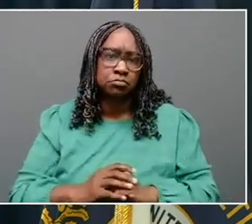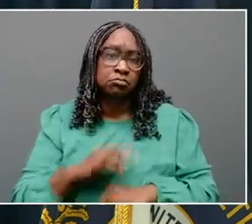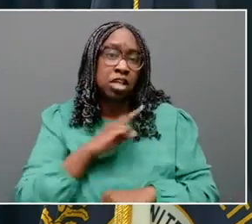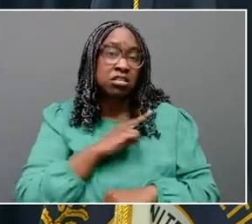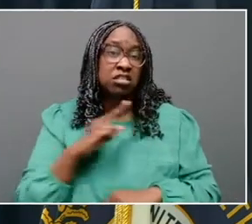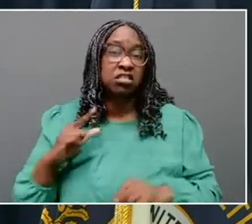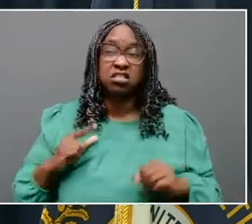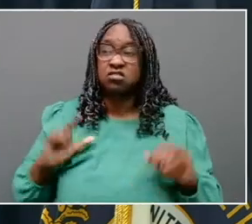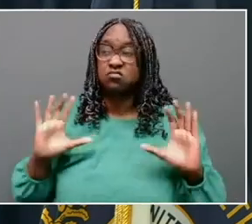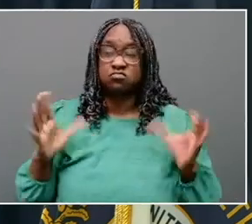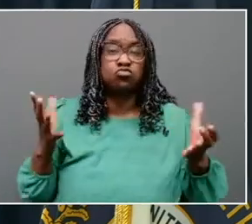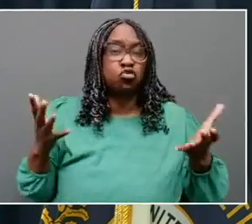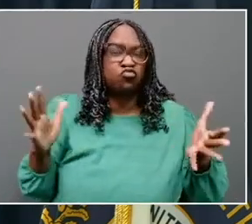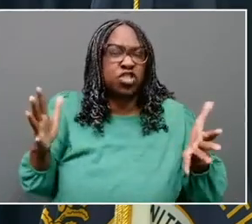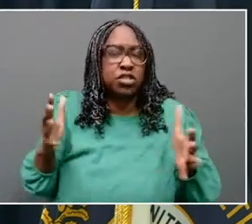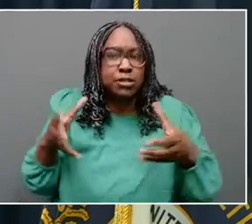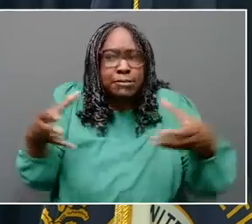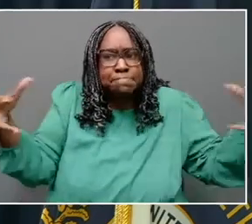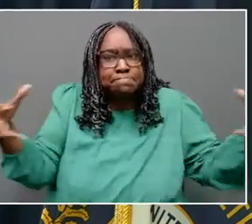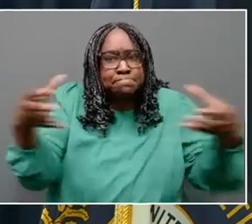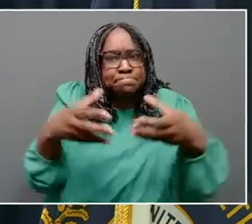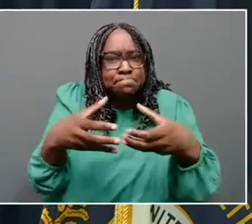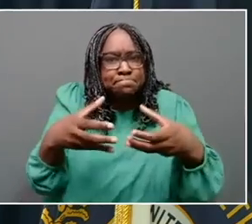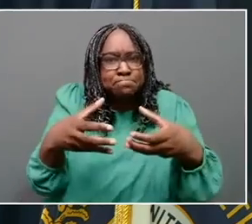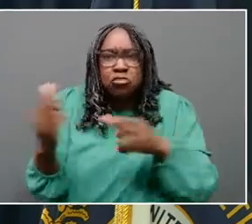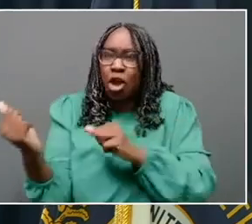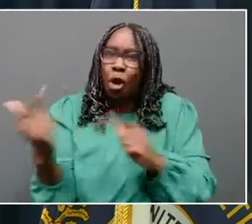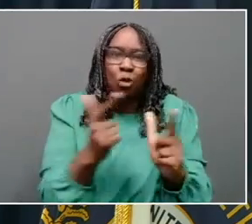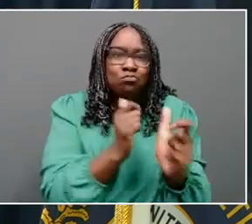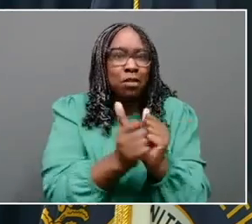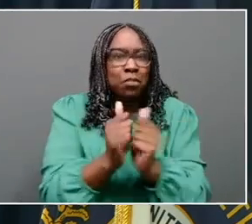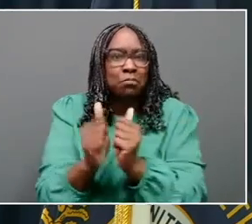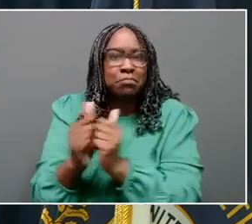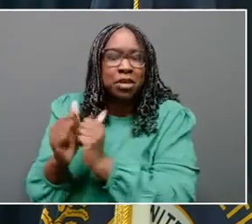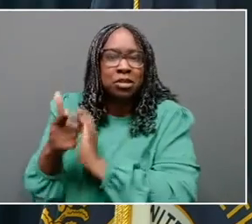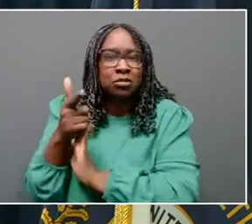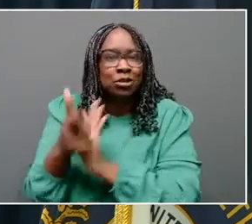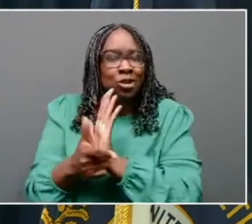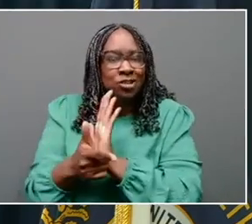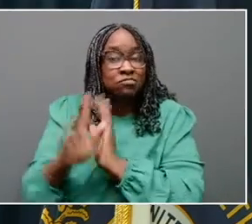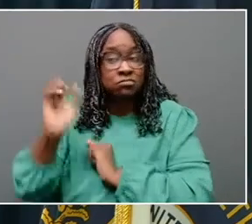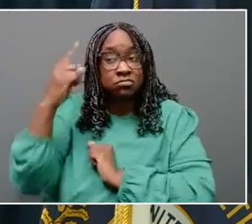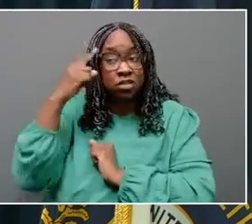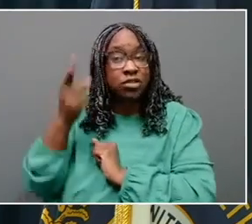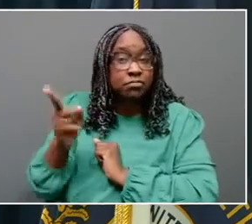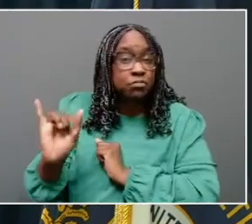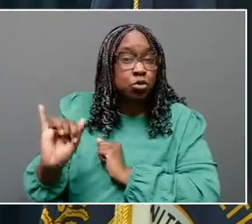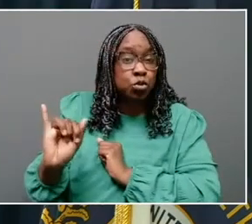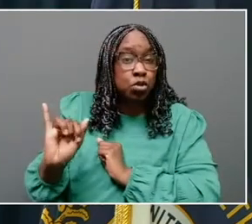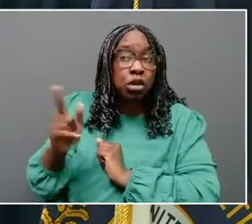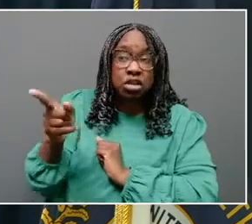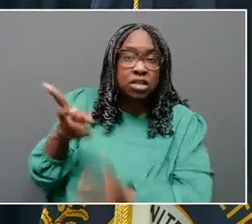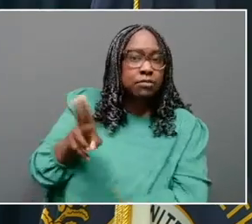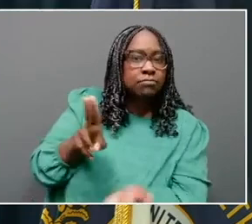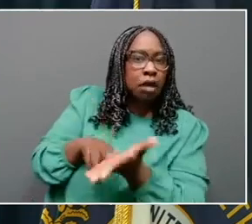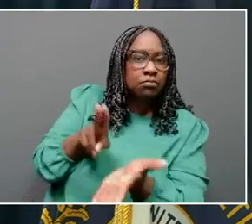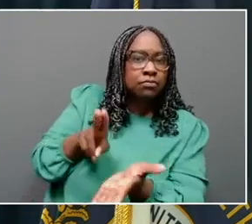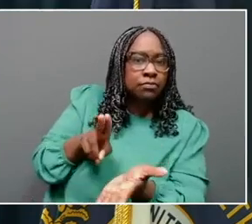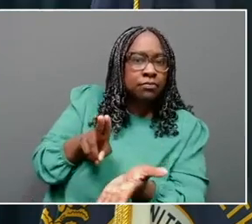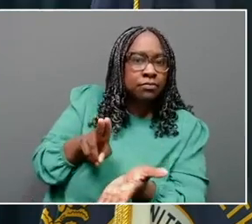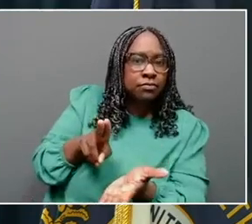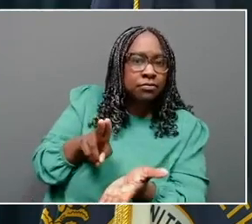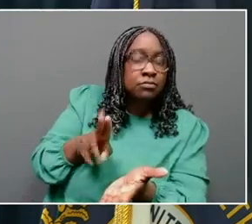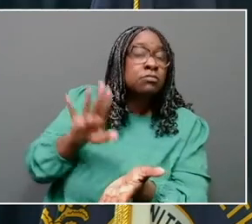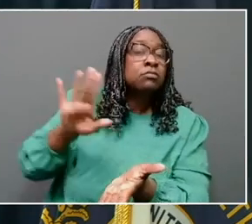law unanimously. So has Governor Beshear. Not only did he sign this law, his team has